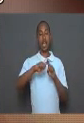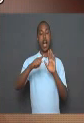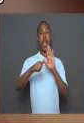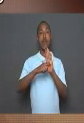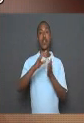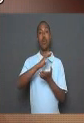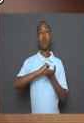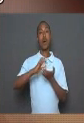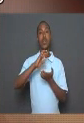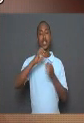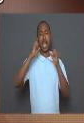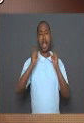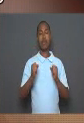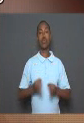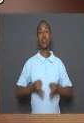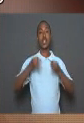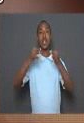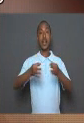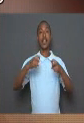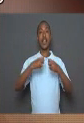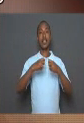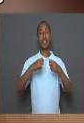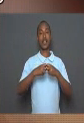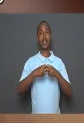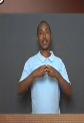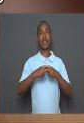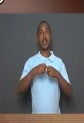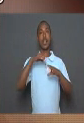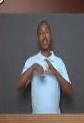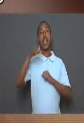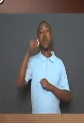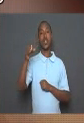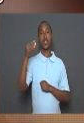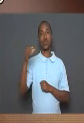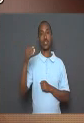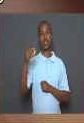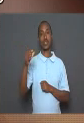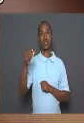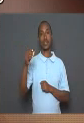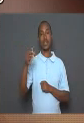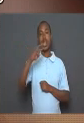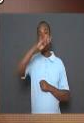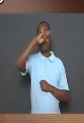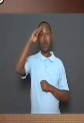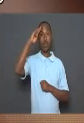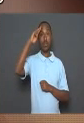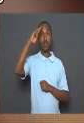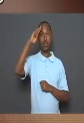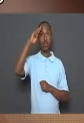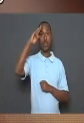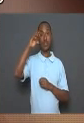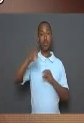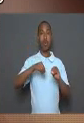Ionic compounds are able to conduct electric currents in aqueous solution because of their